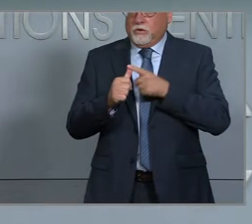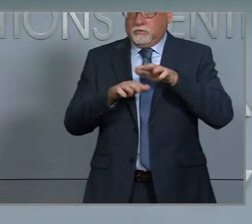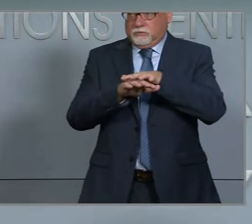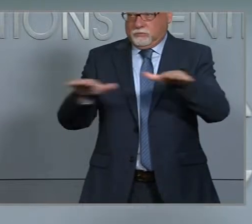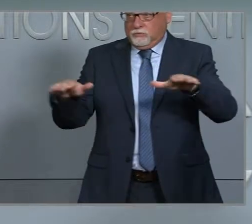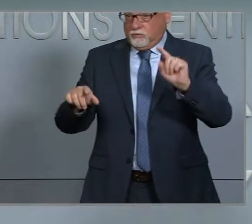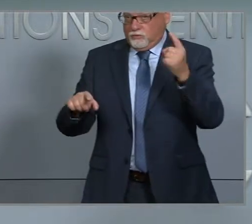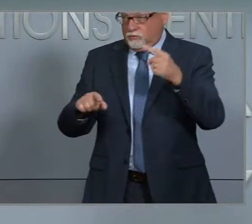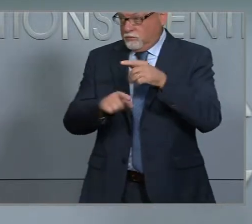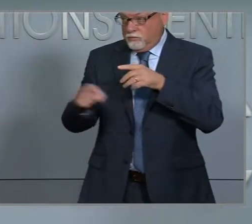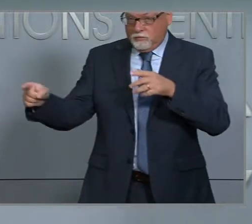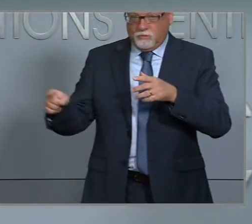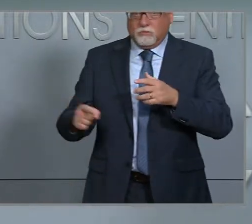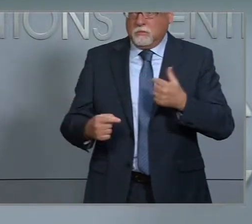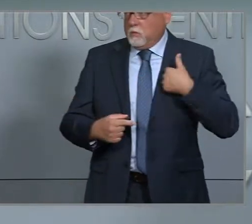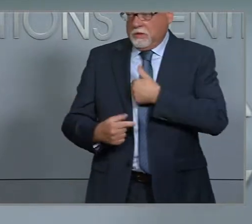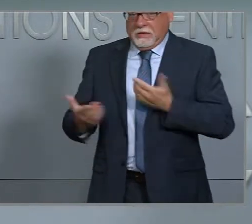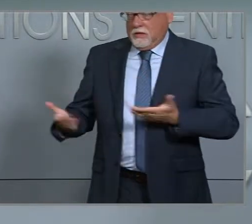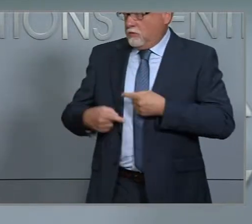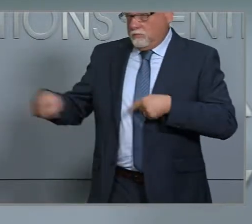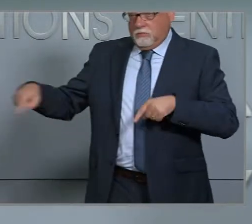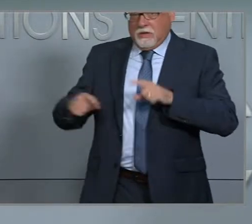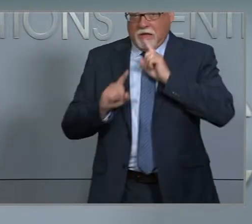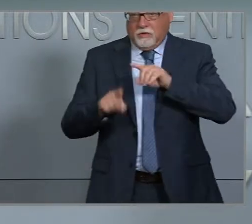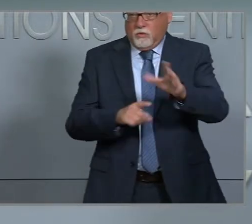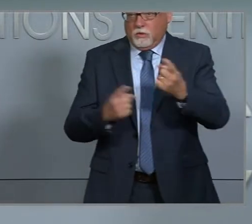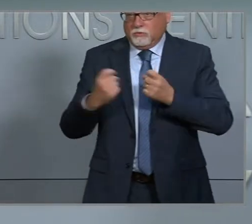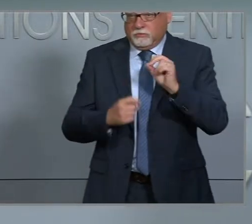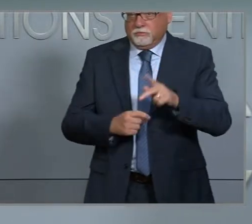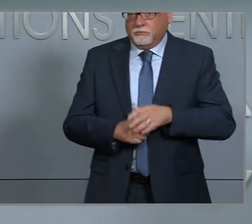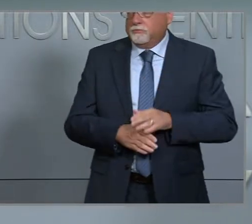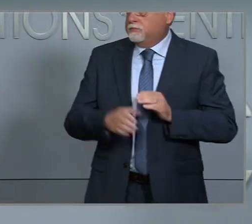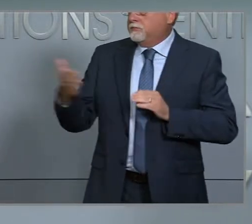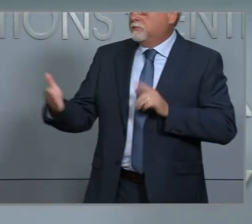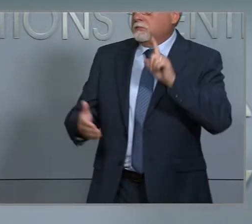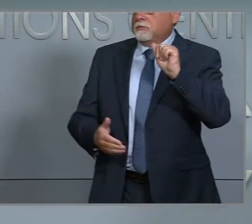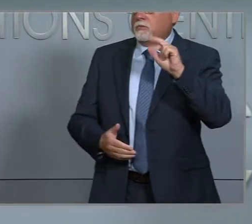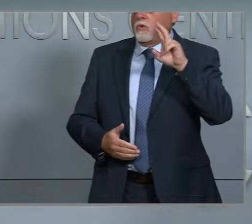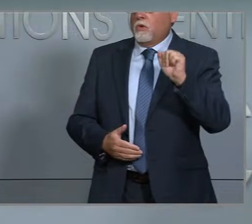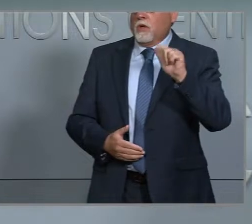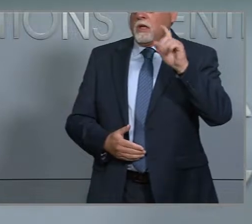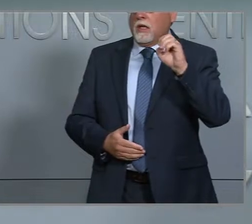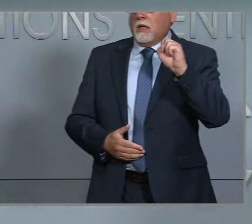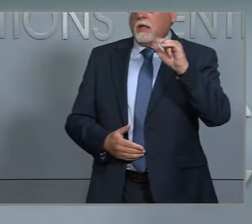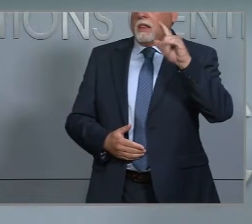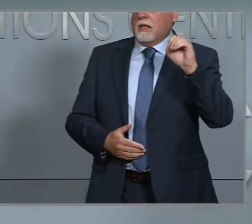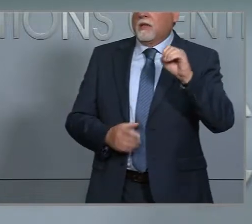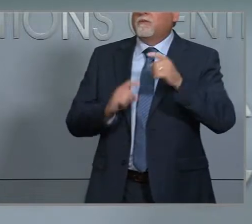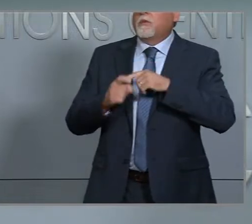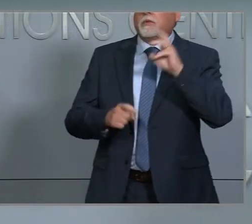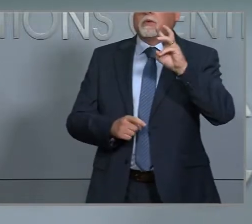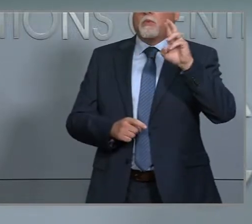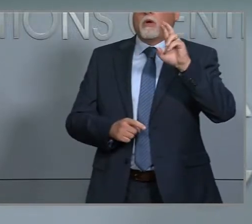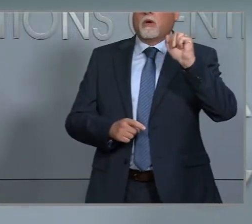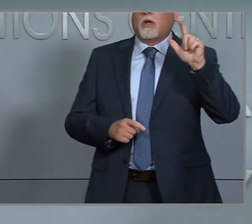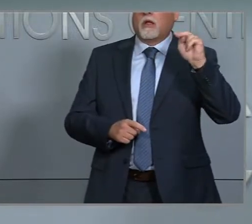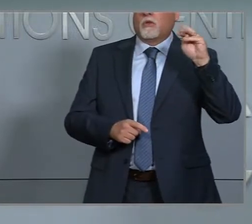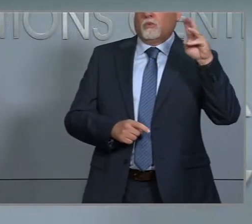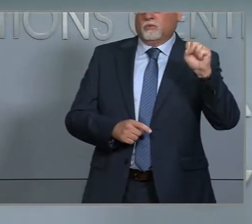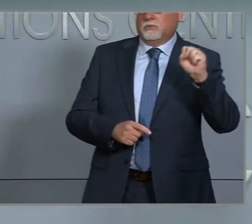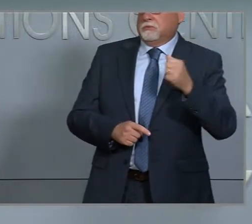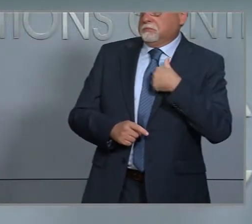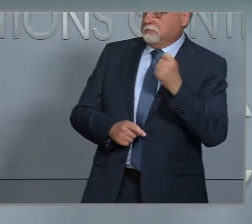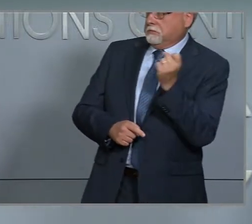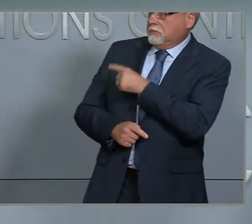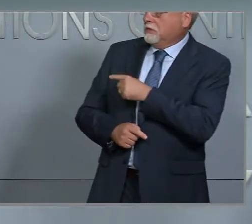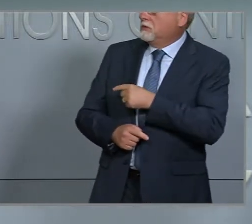to answer questions. So, Laura? It's Laura Lesley with WRAL News. How many of the search and